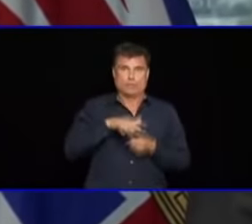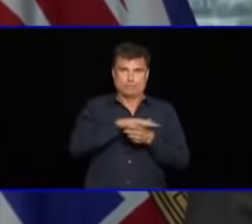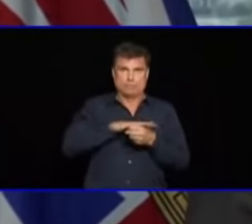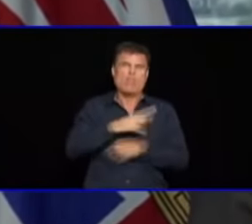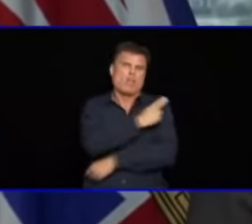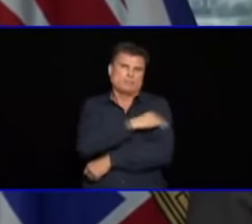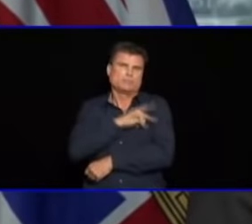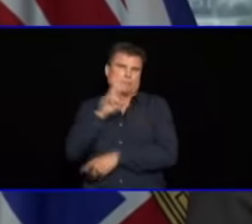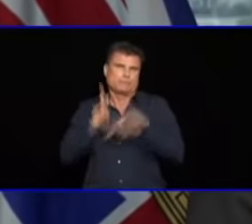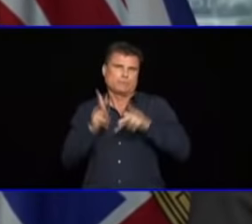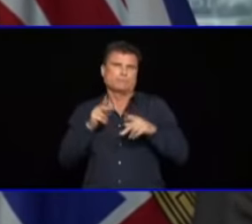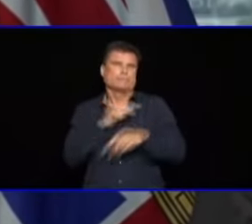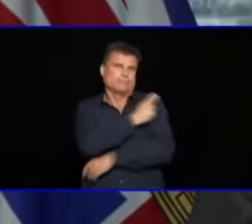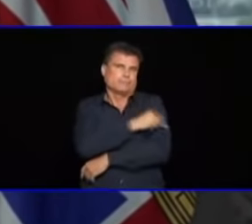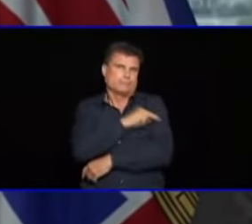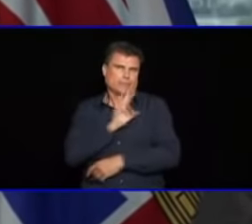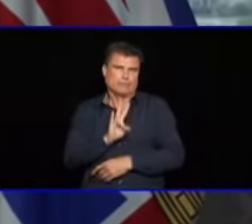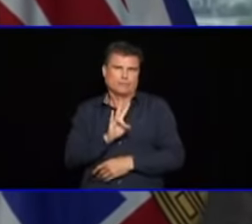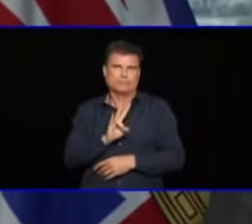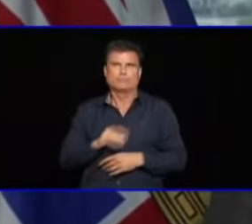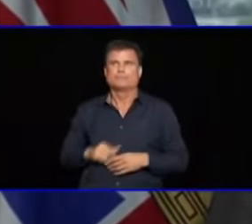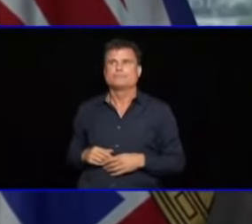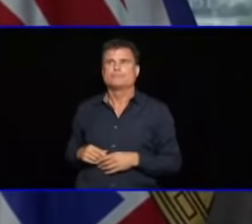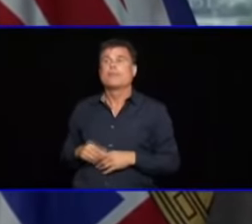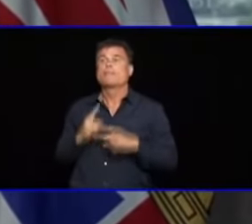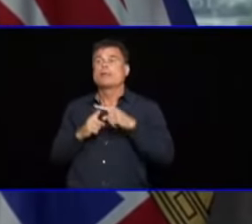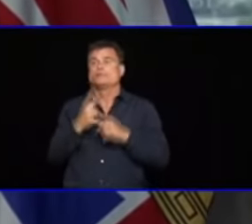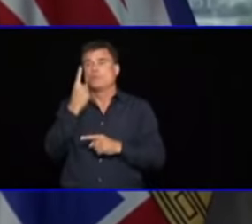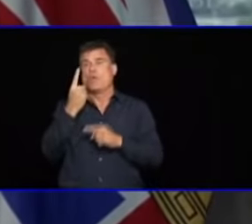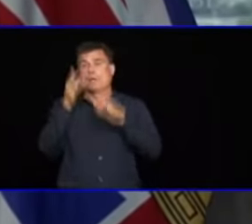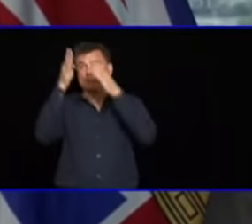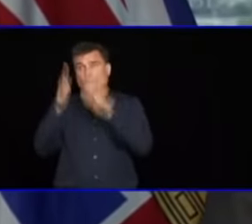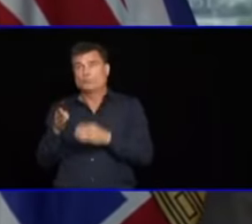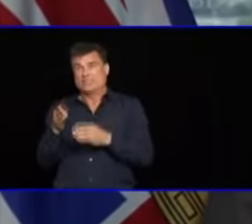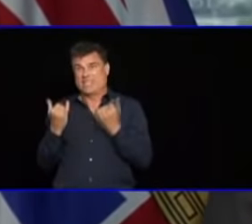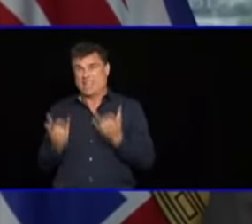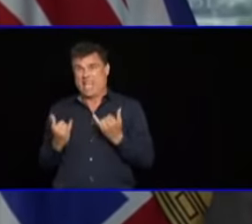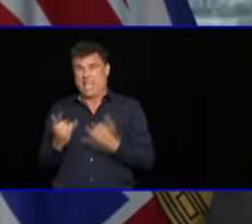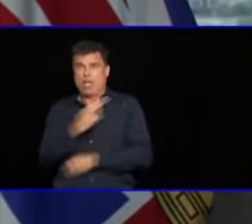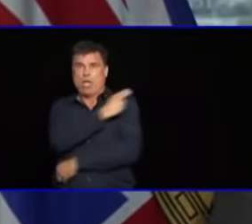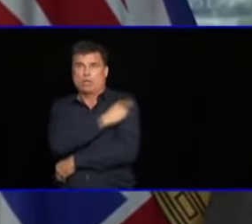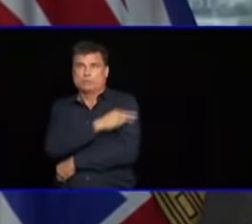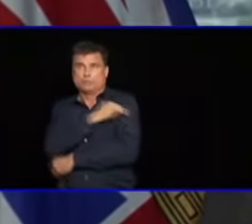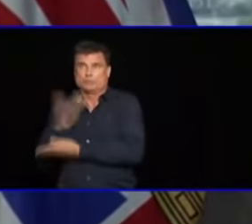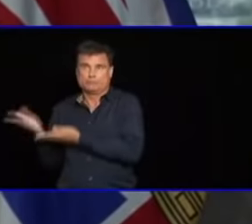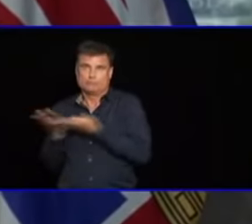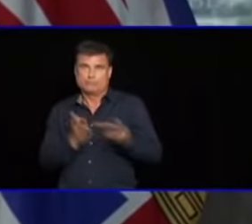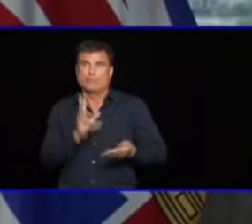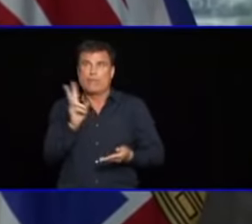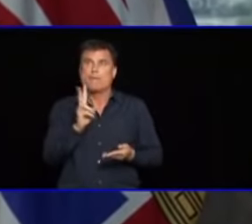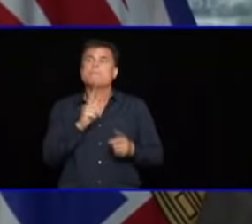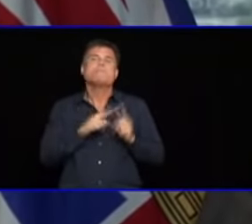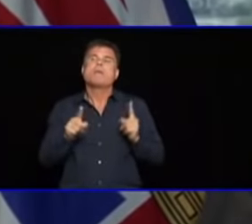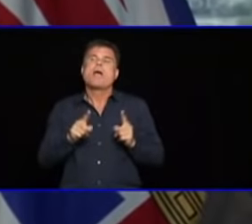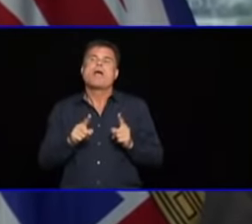Health, and 1 who's in a Vancouver Coastal Health Authority hospital, but it resides out of Canada. I wanted to update